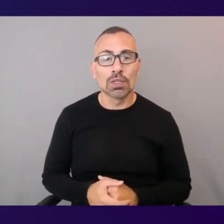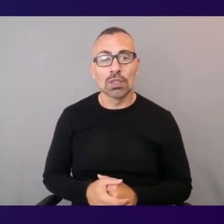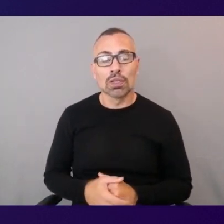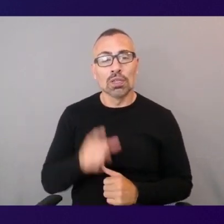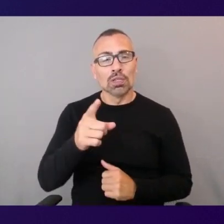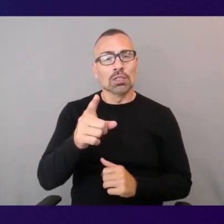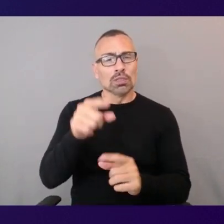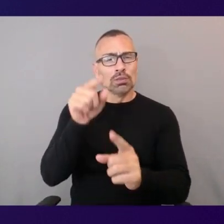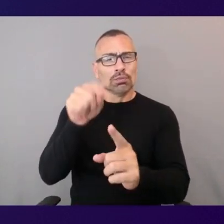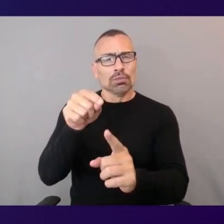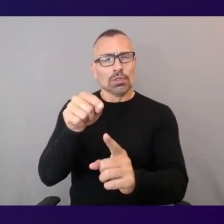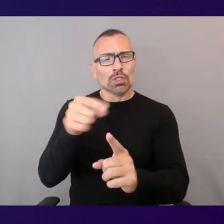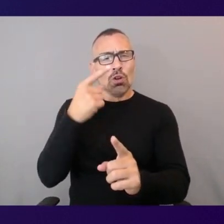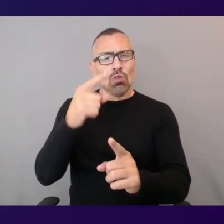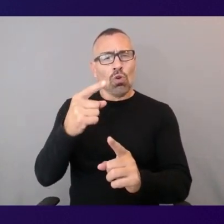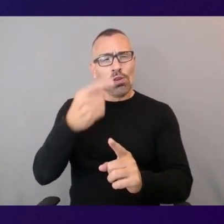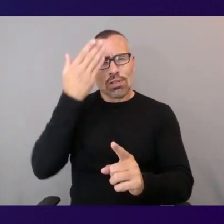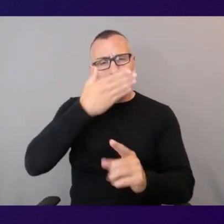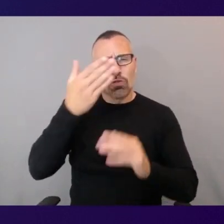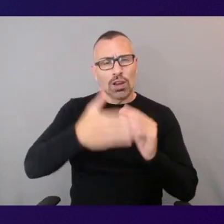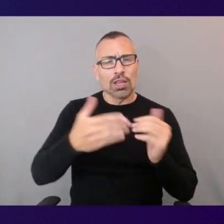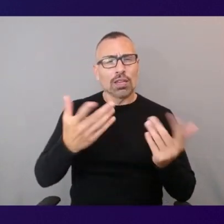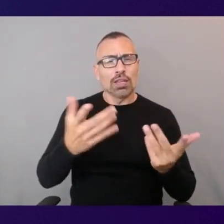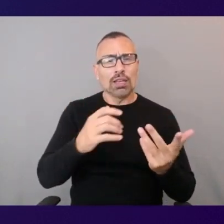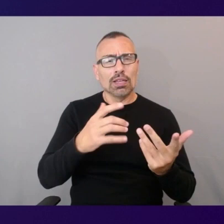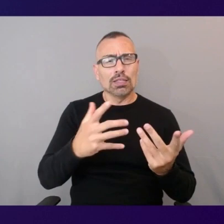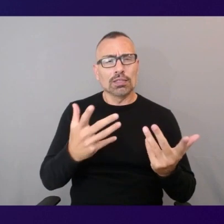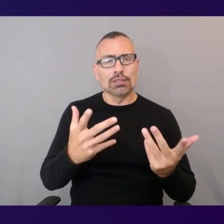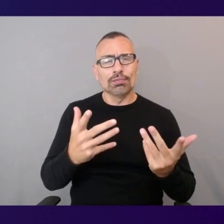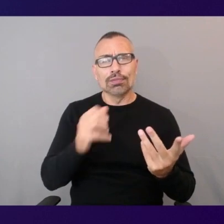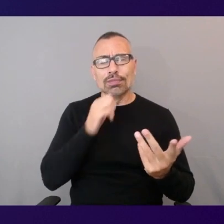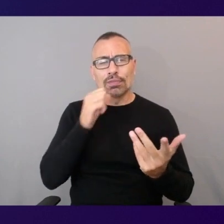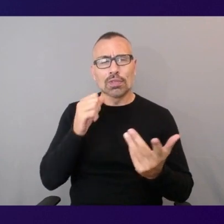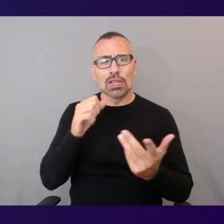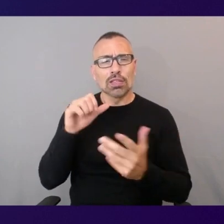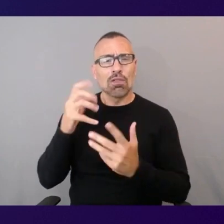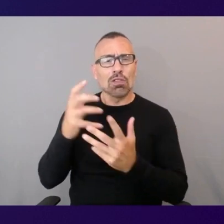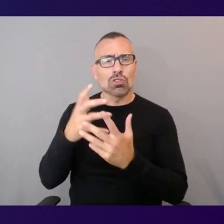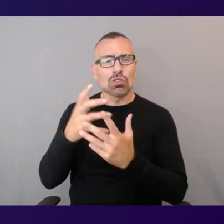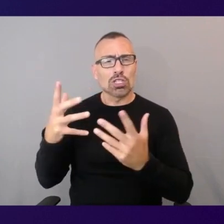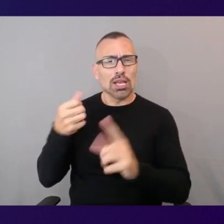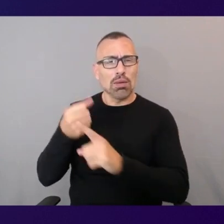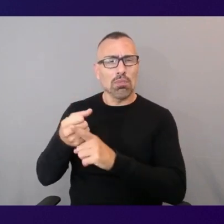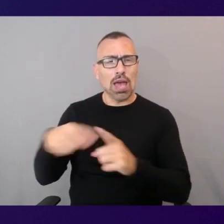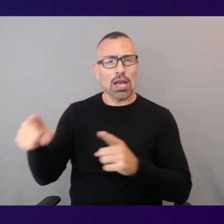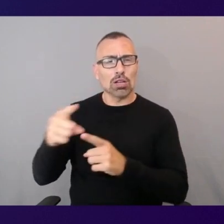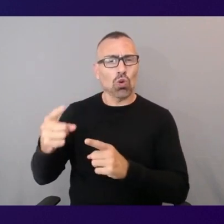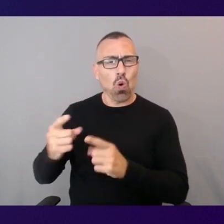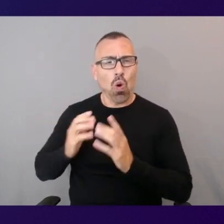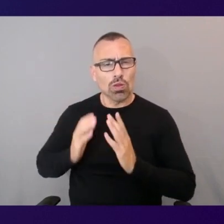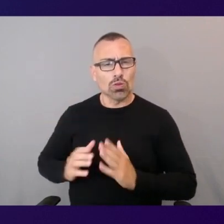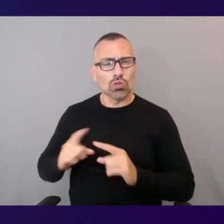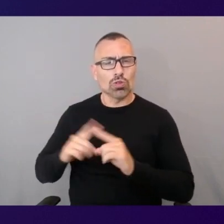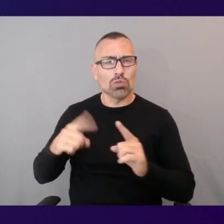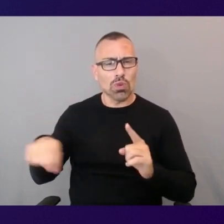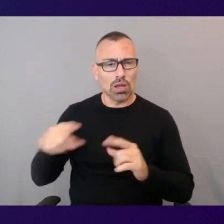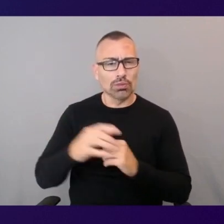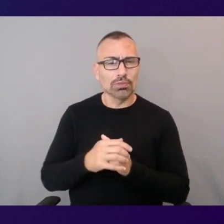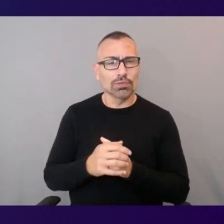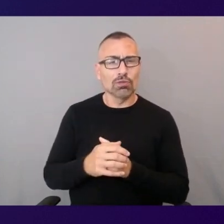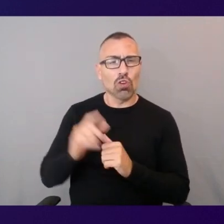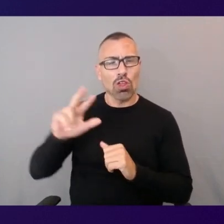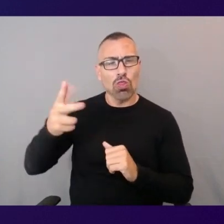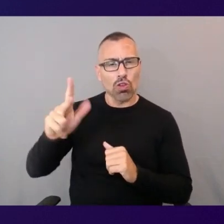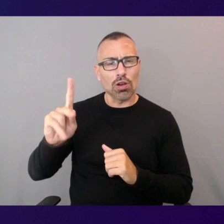Core be an addition to one of these third-party environments. Providing the infrastructure, providing the